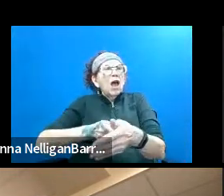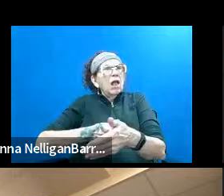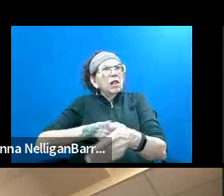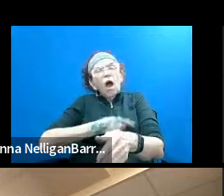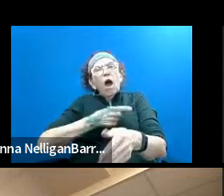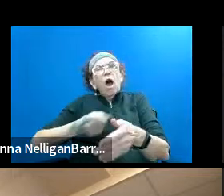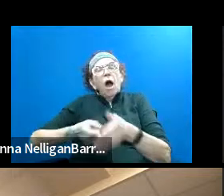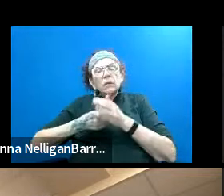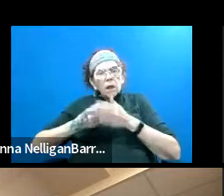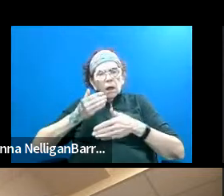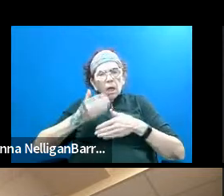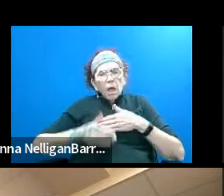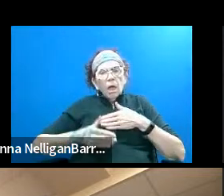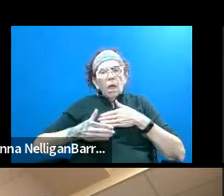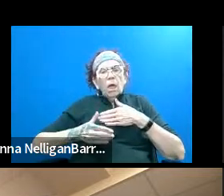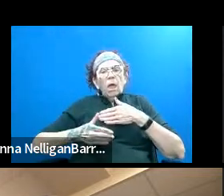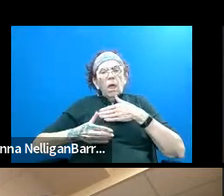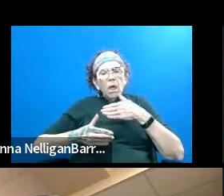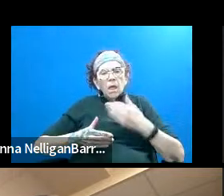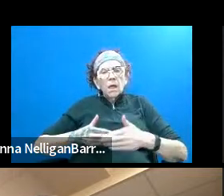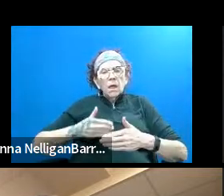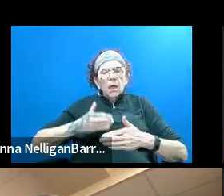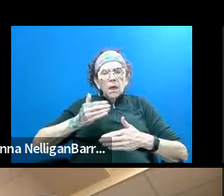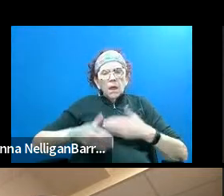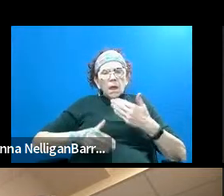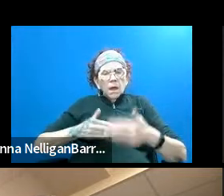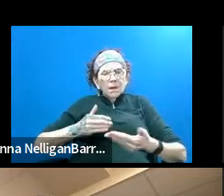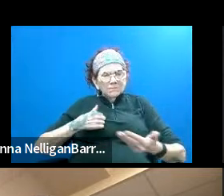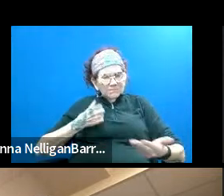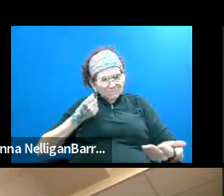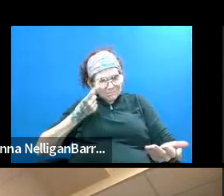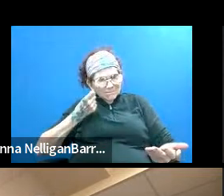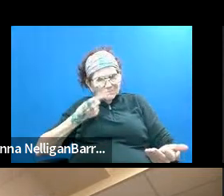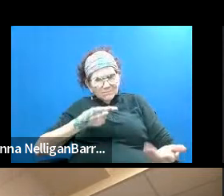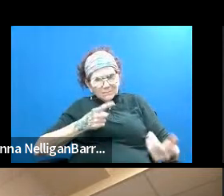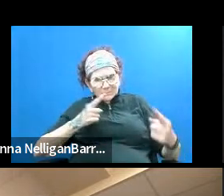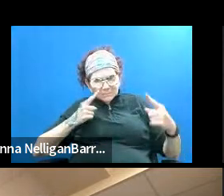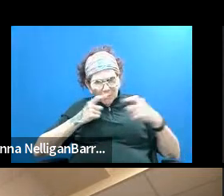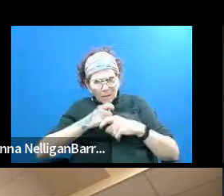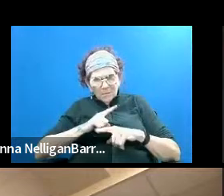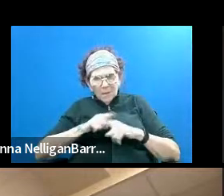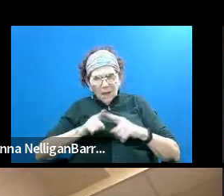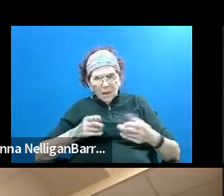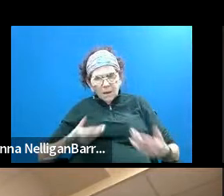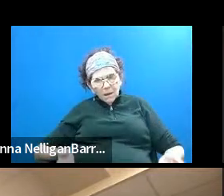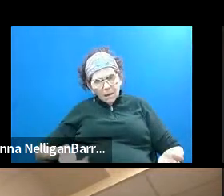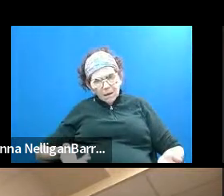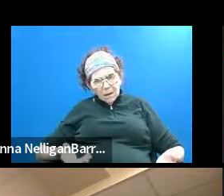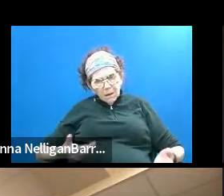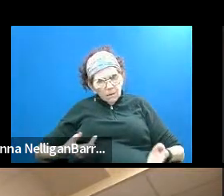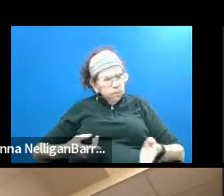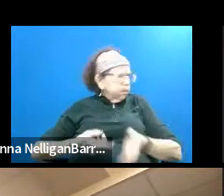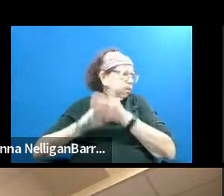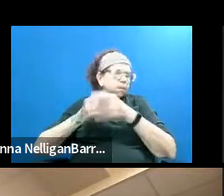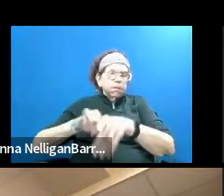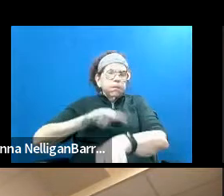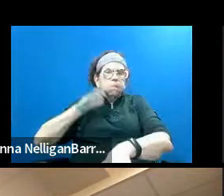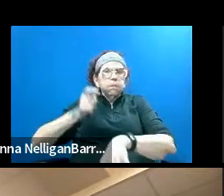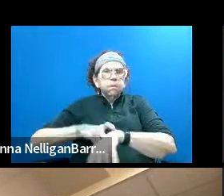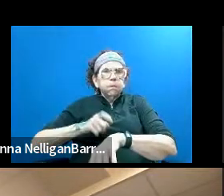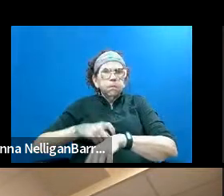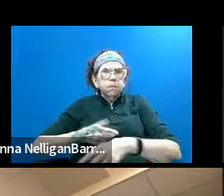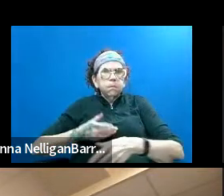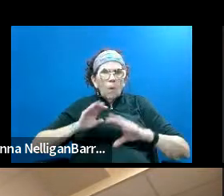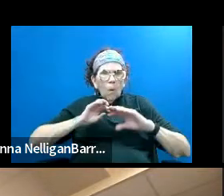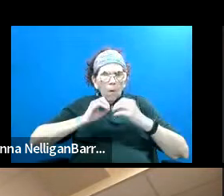it. But in the meantime, while it's taken a long time, there have been a number of organizations that have stepped up and in a more